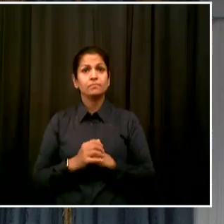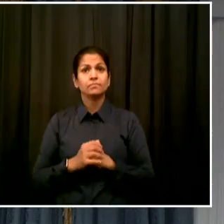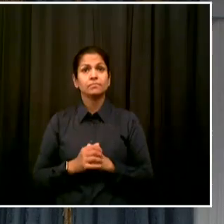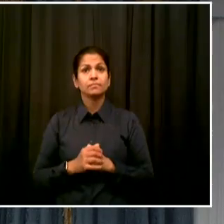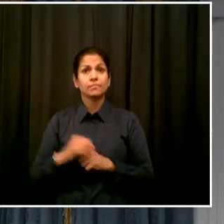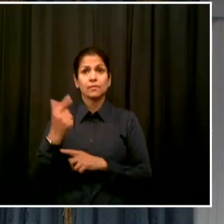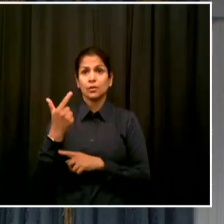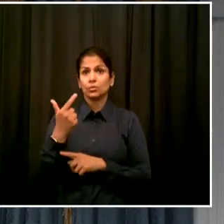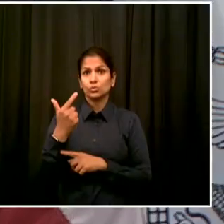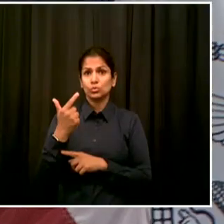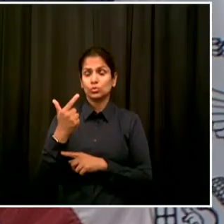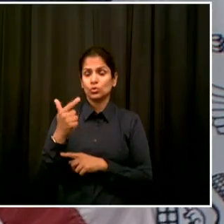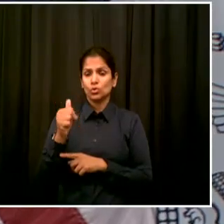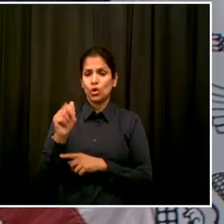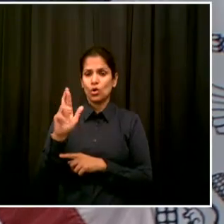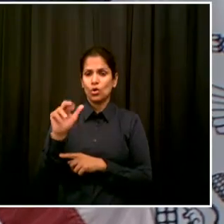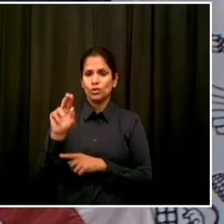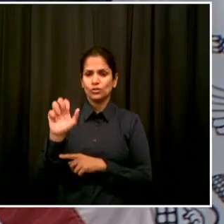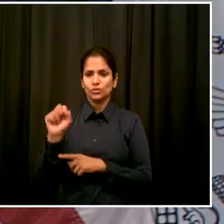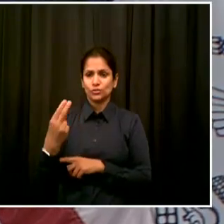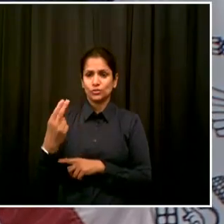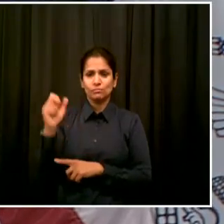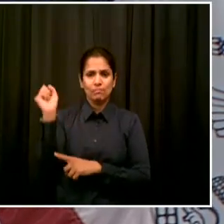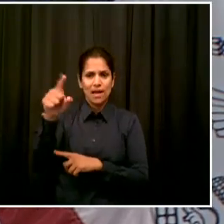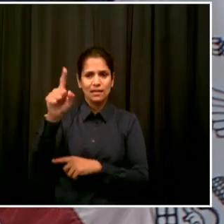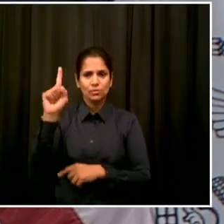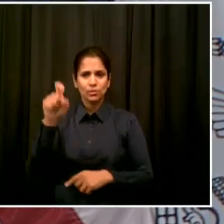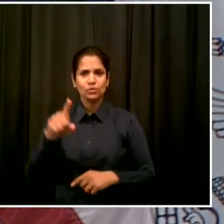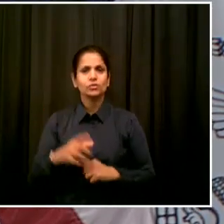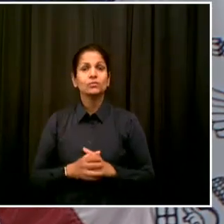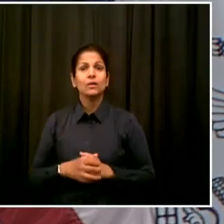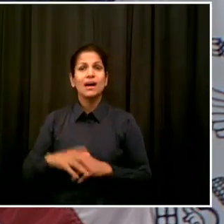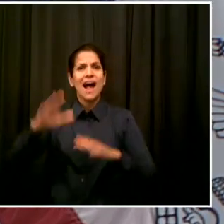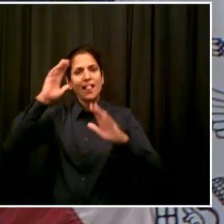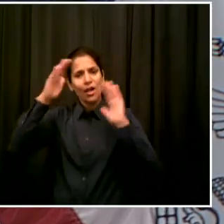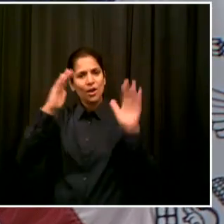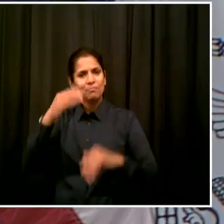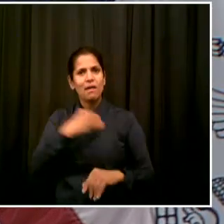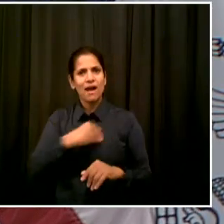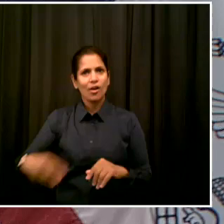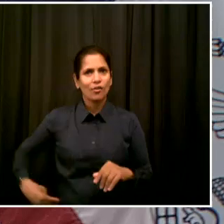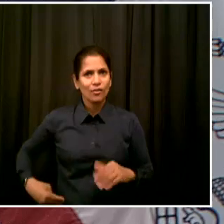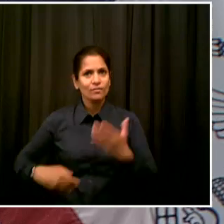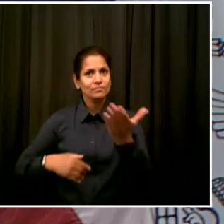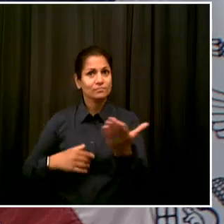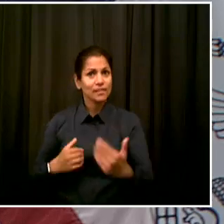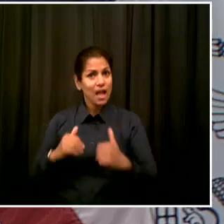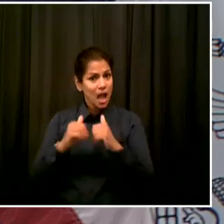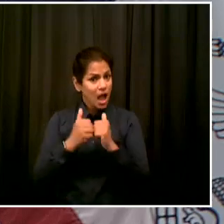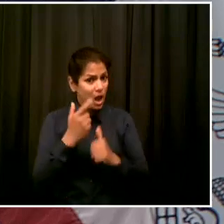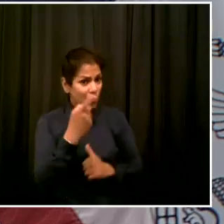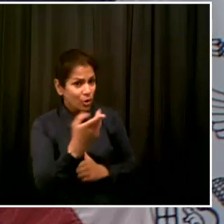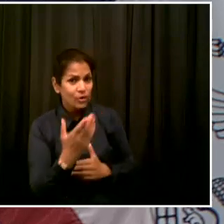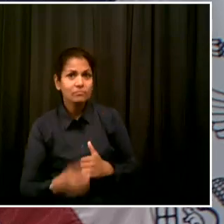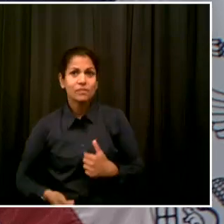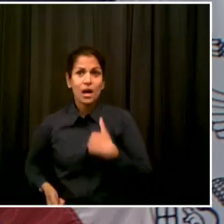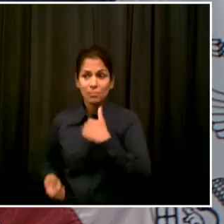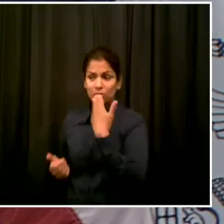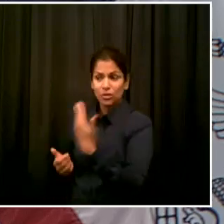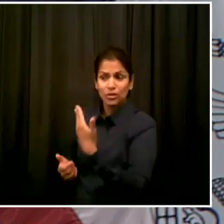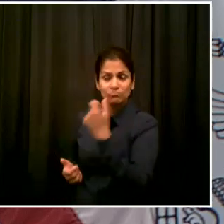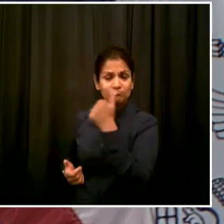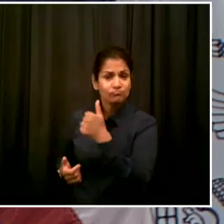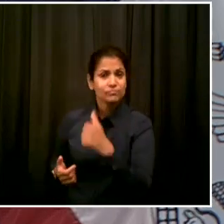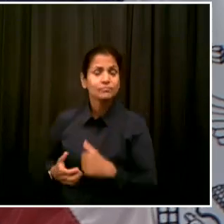How are you, Mr. Mayor, and everyone on the call? How you doing, Gersh? I'm good, thank you. Quick question. So, Mr. Mayor, I wonder if you